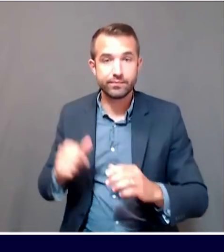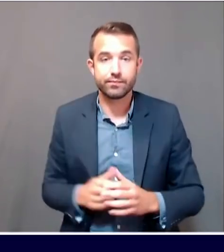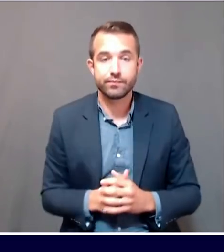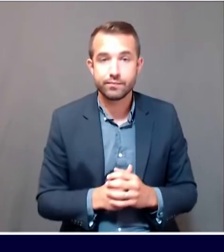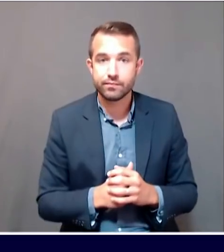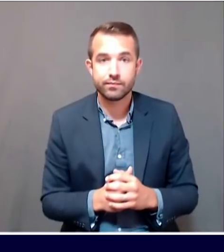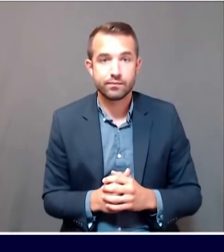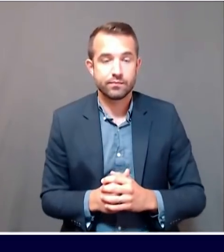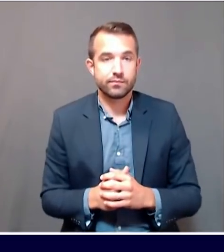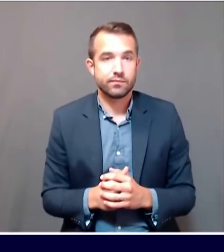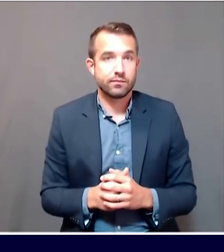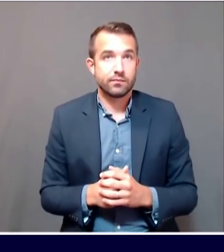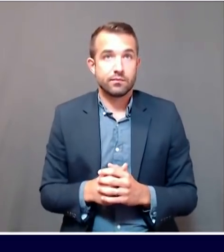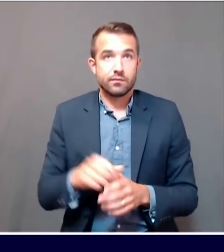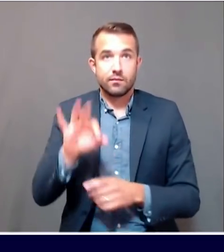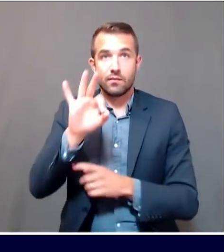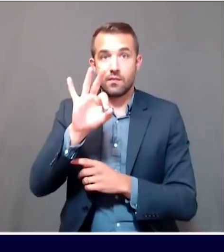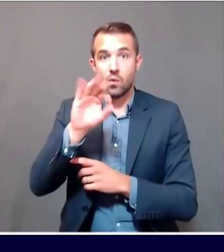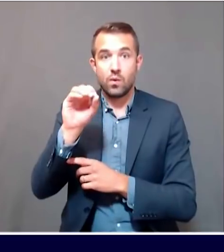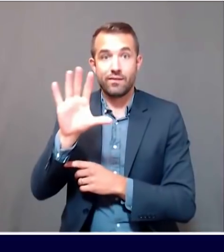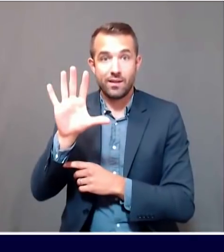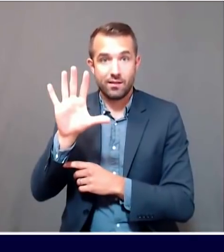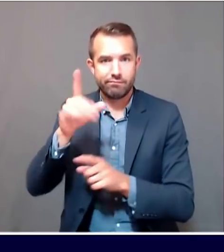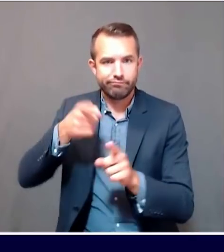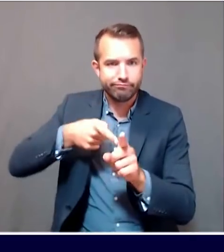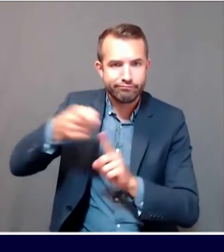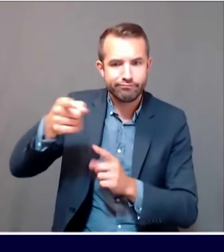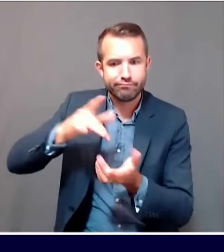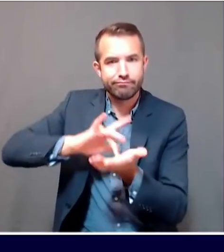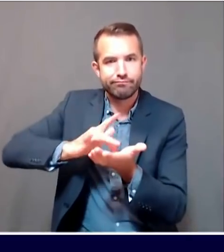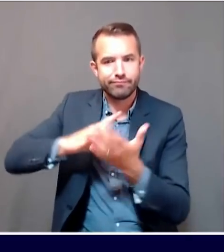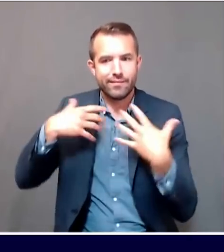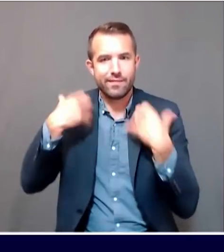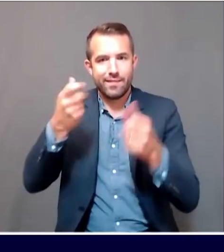cases, 905 are among healthcare workers.